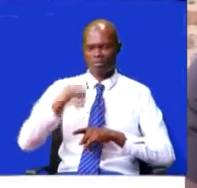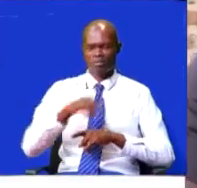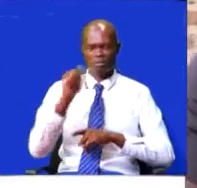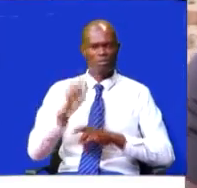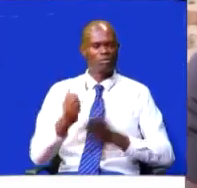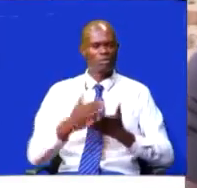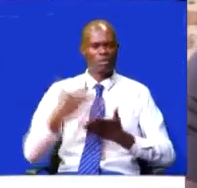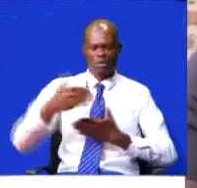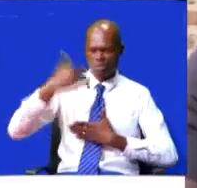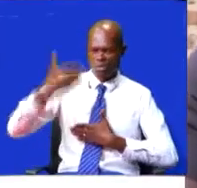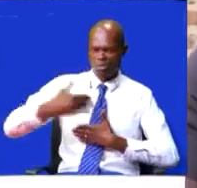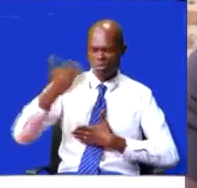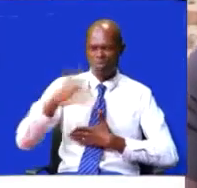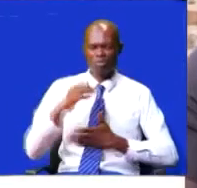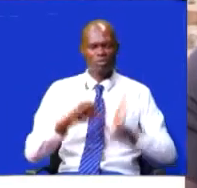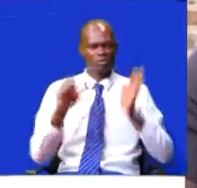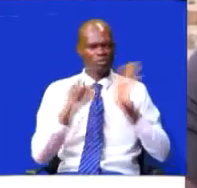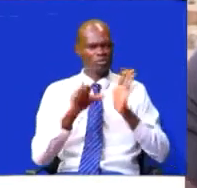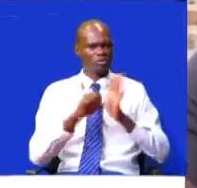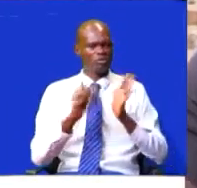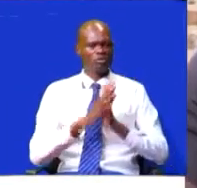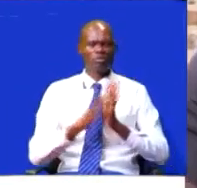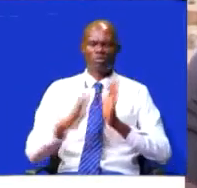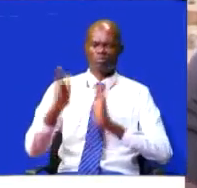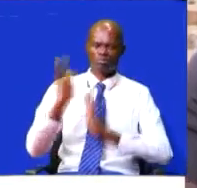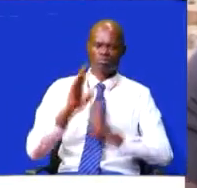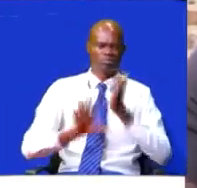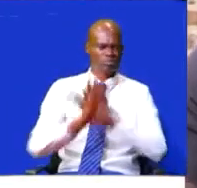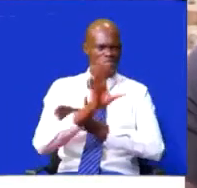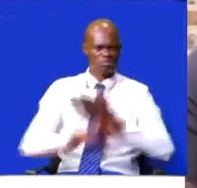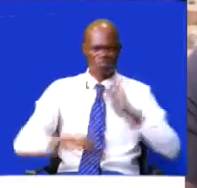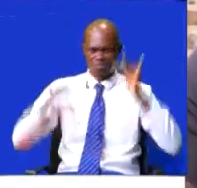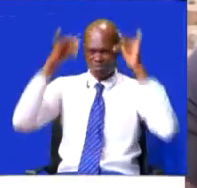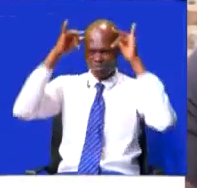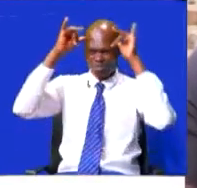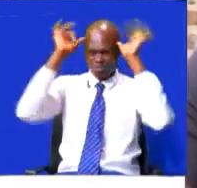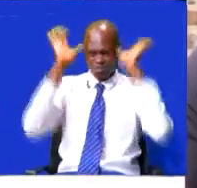pinmaru kumadhuku ikwalo dhuku masani kindika tajamu pio dhuku rungi